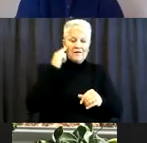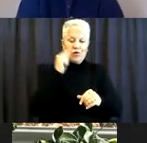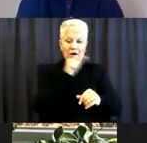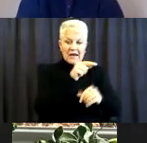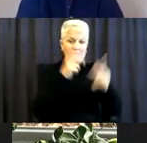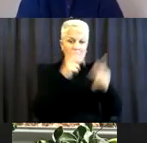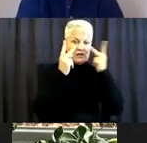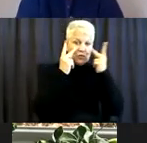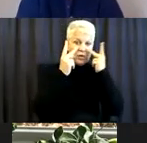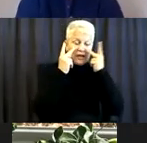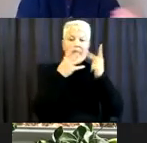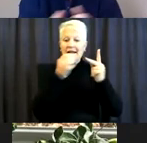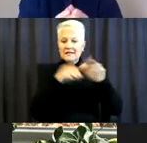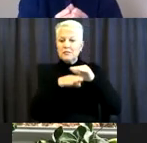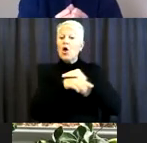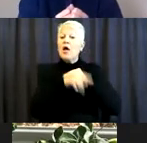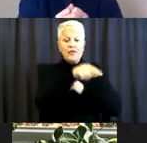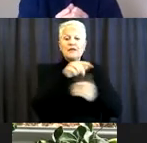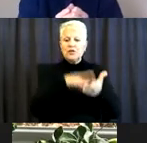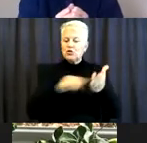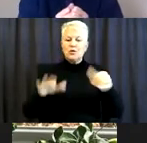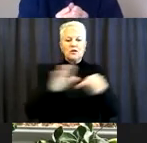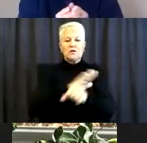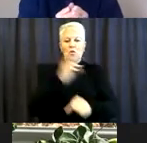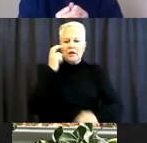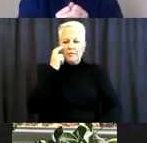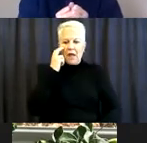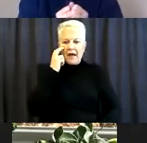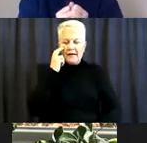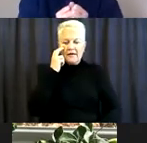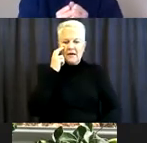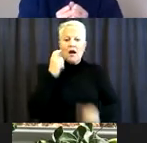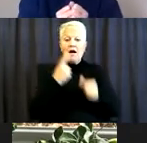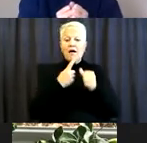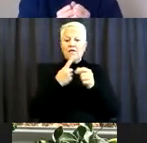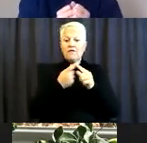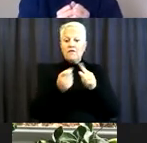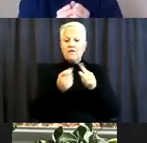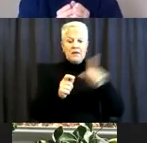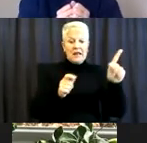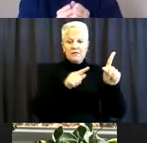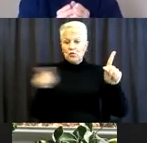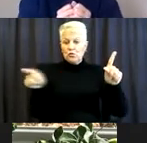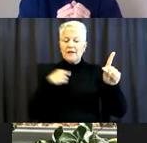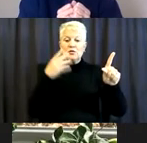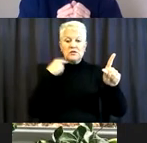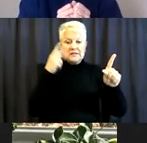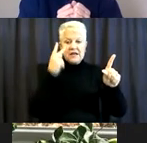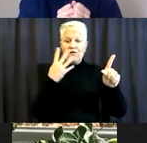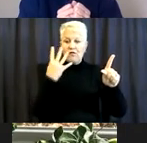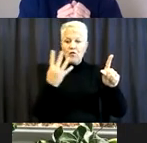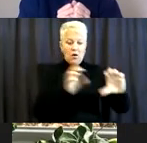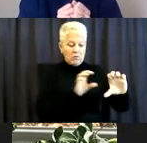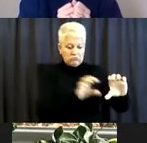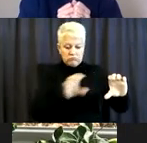student happens to be totally blind. So from left to right, you can see the 4 places that he has next in